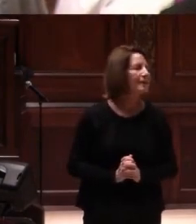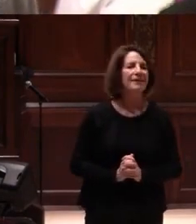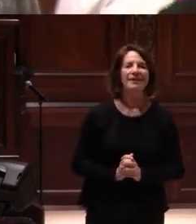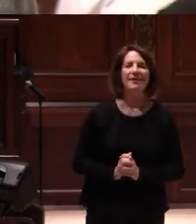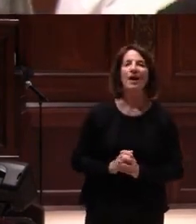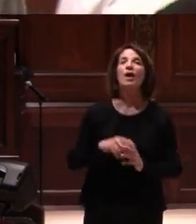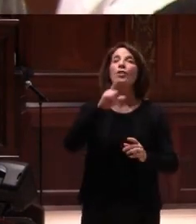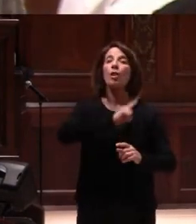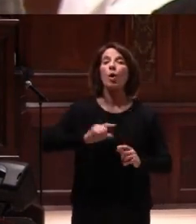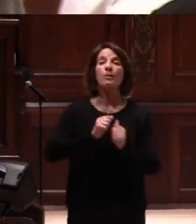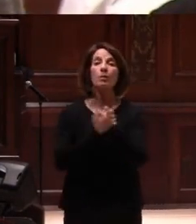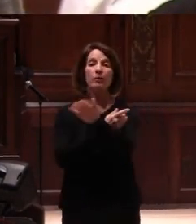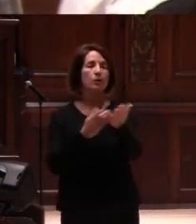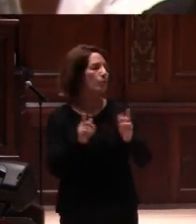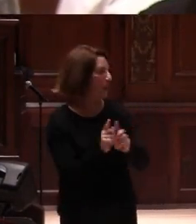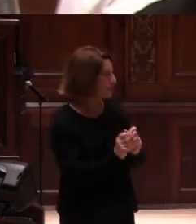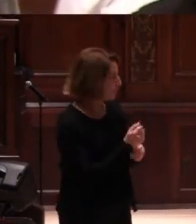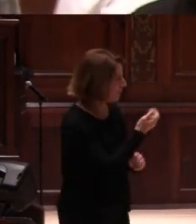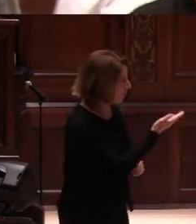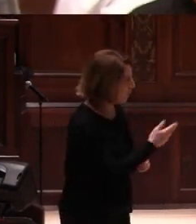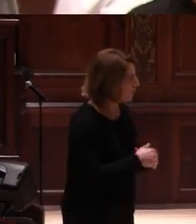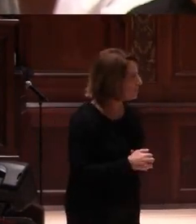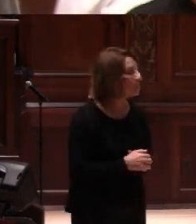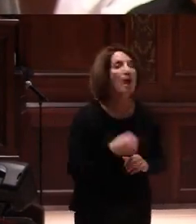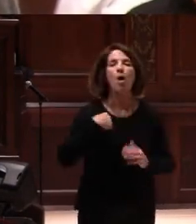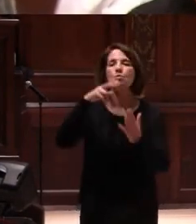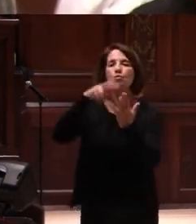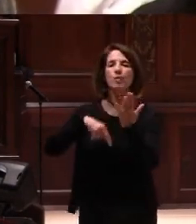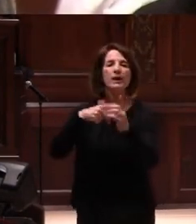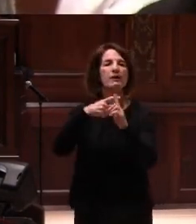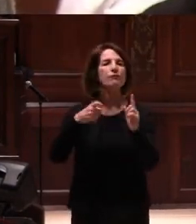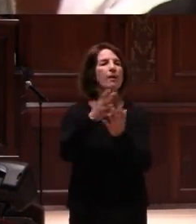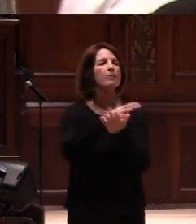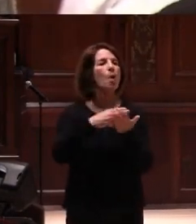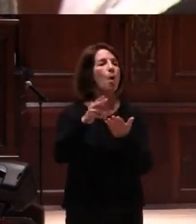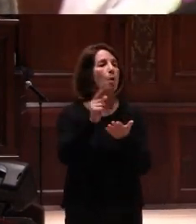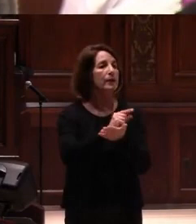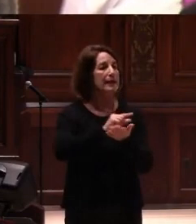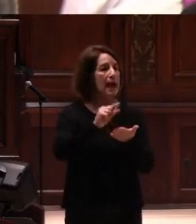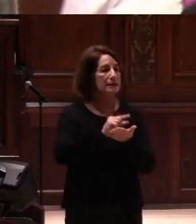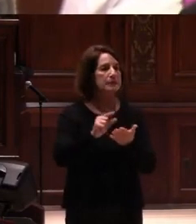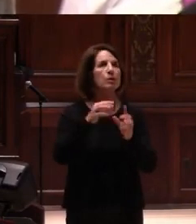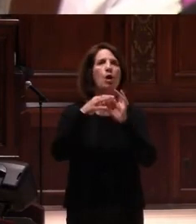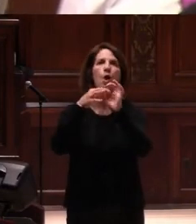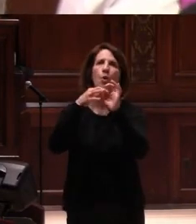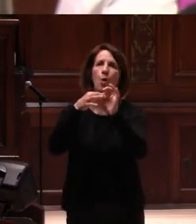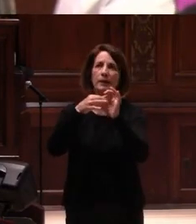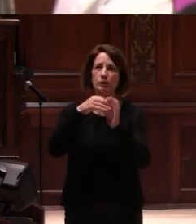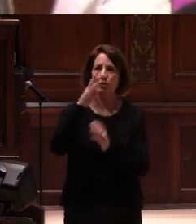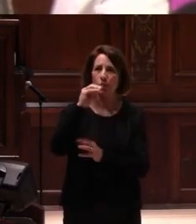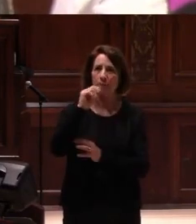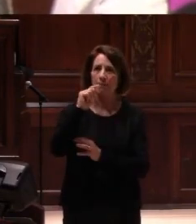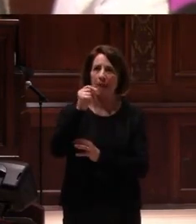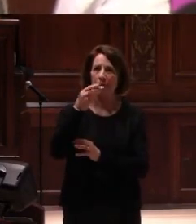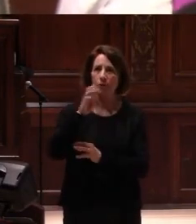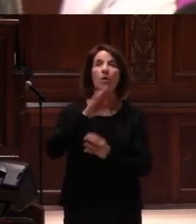Lord be with you. And also with you. A reading from the Holy Gospel according to Matthew.